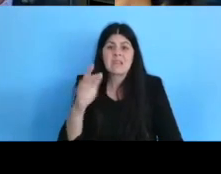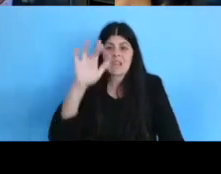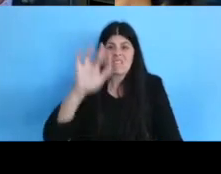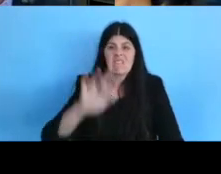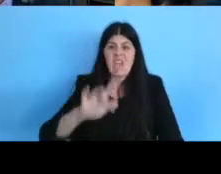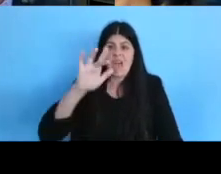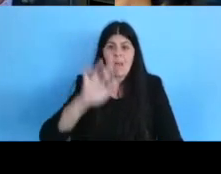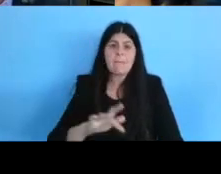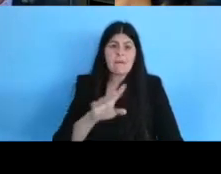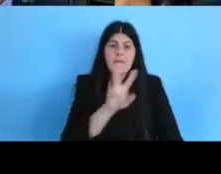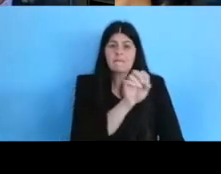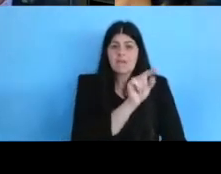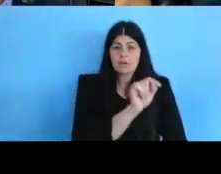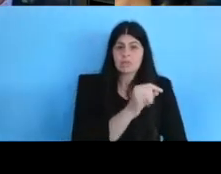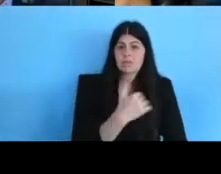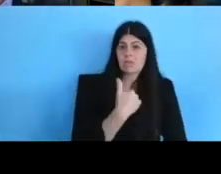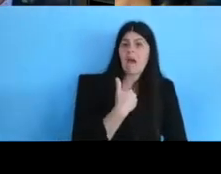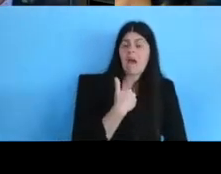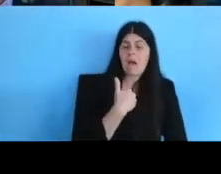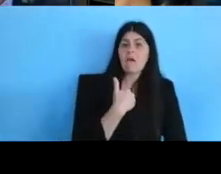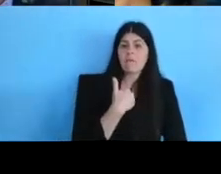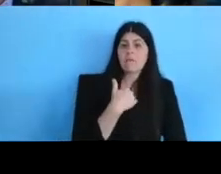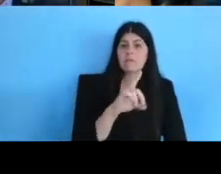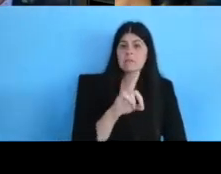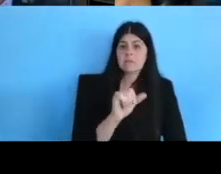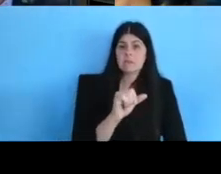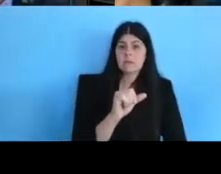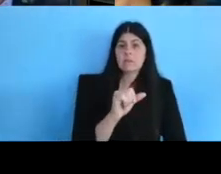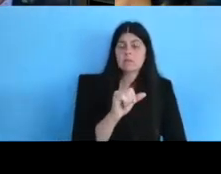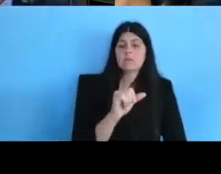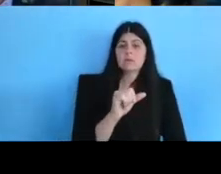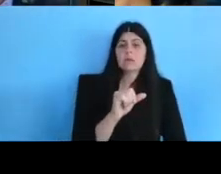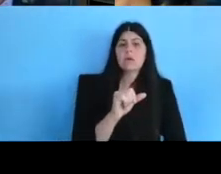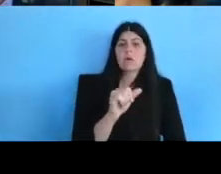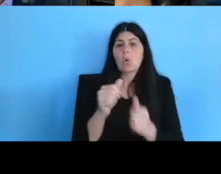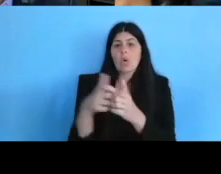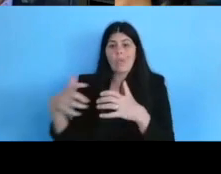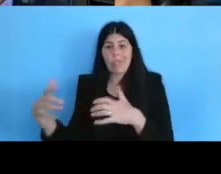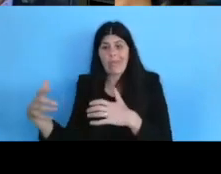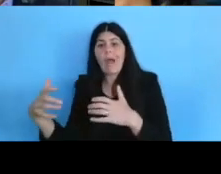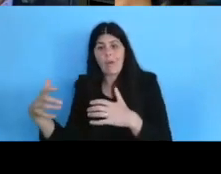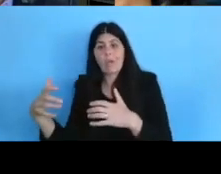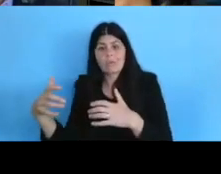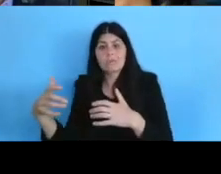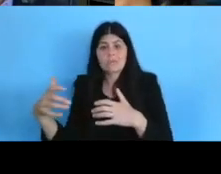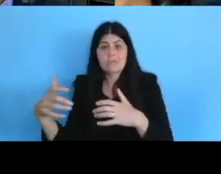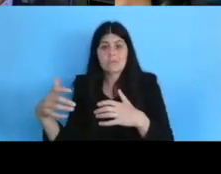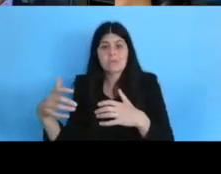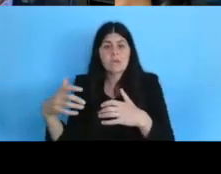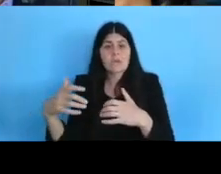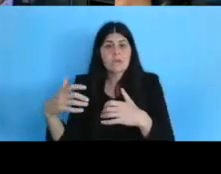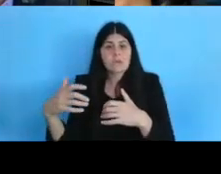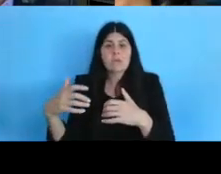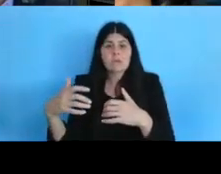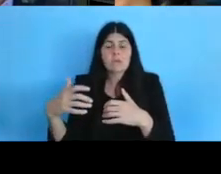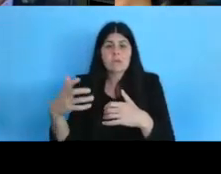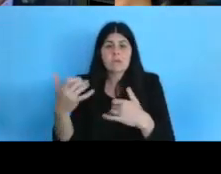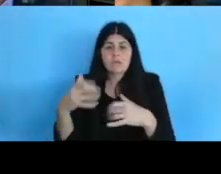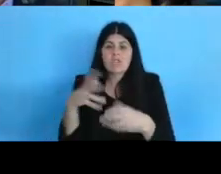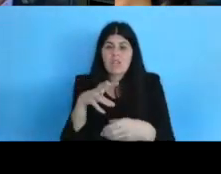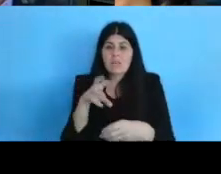with disabilities and veterans without service-connected disabilities that are participating in the